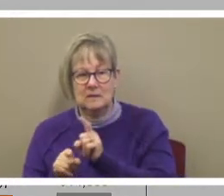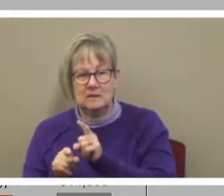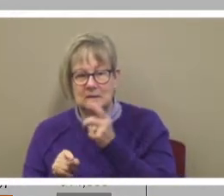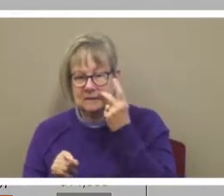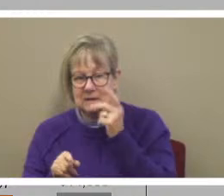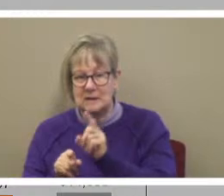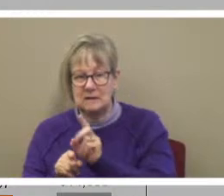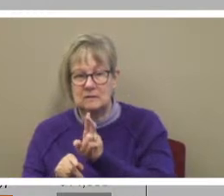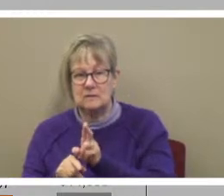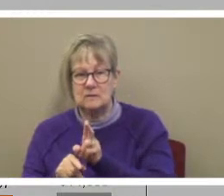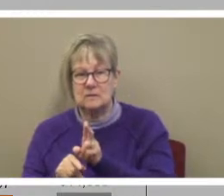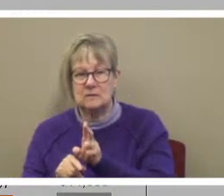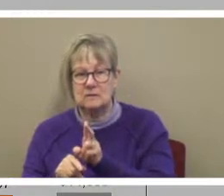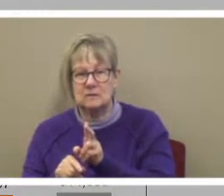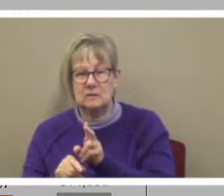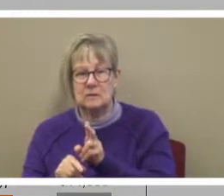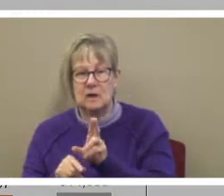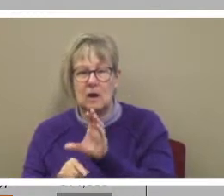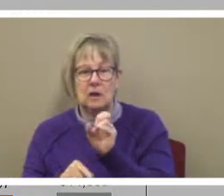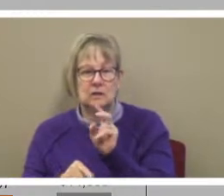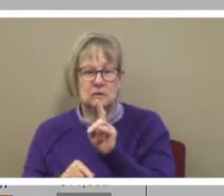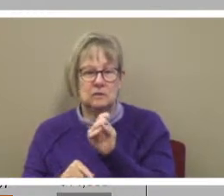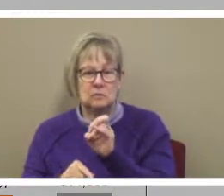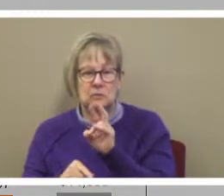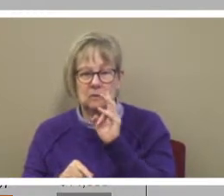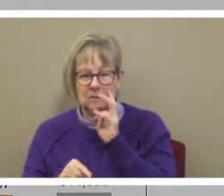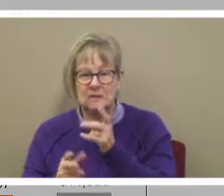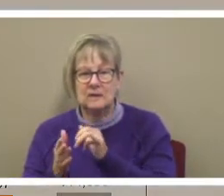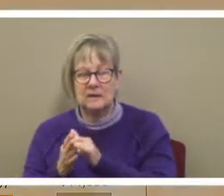also continue to see that for healthcare and pension.